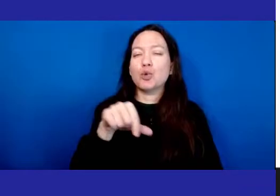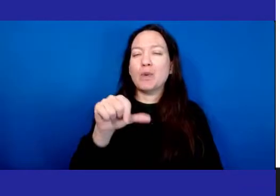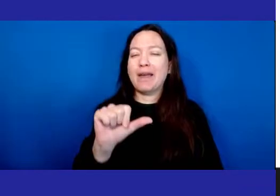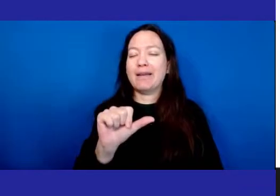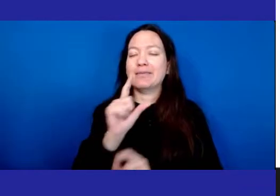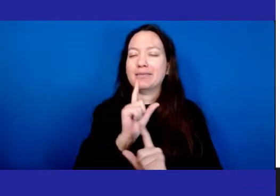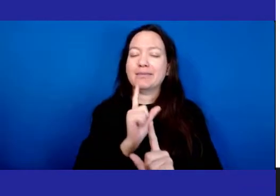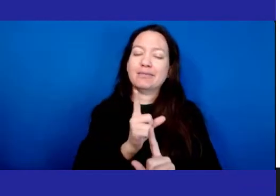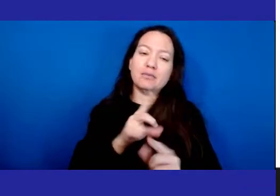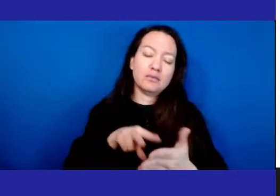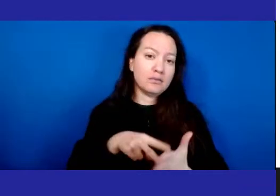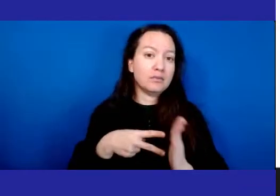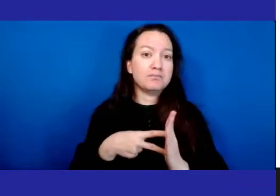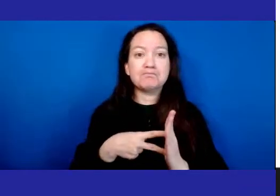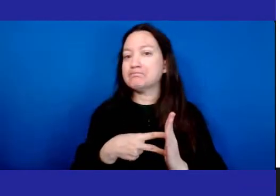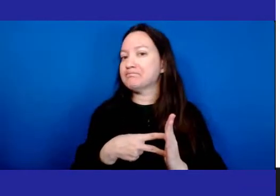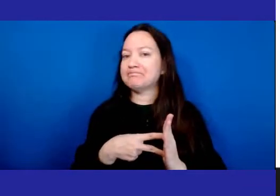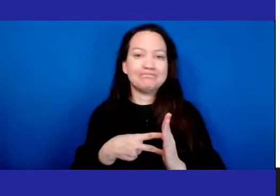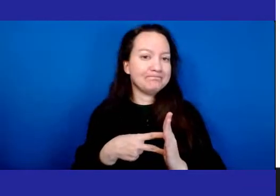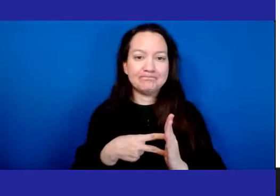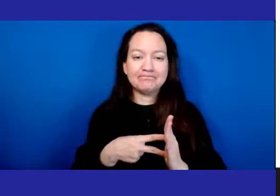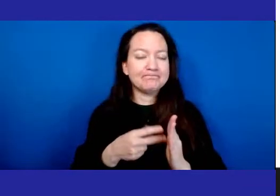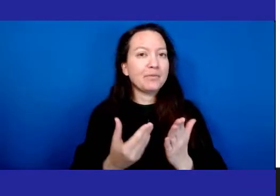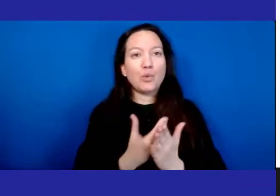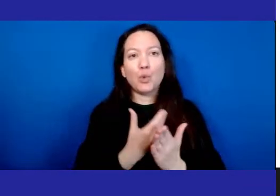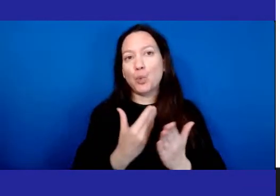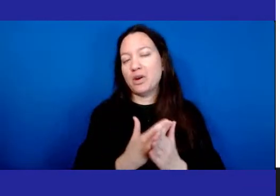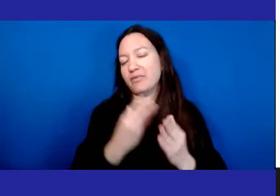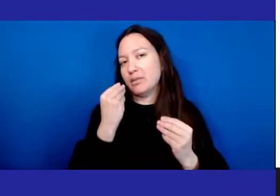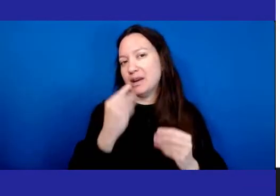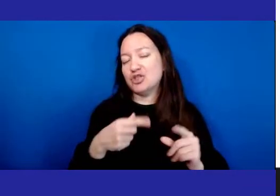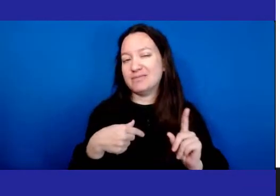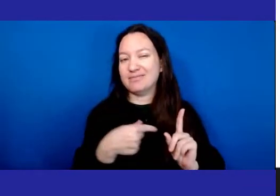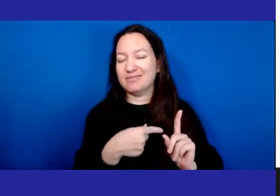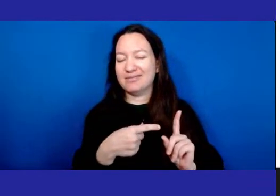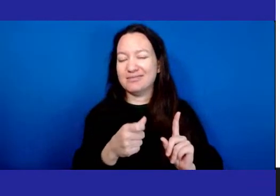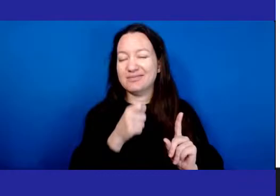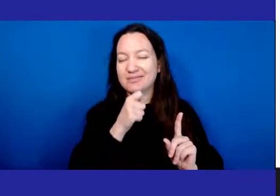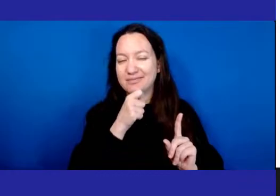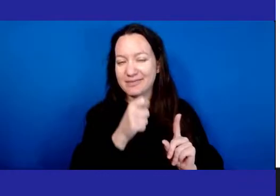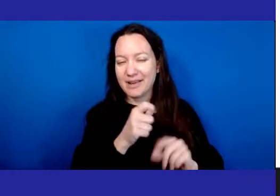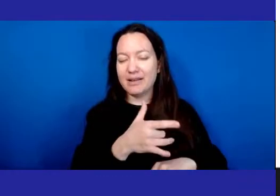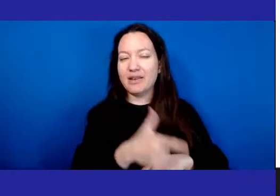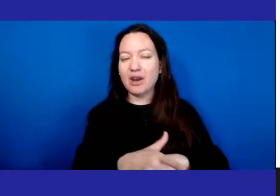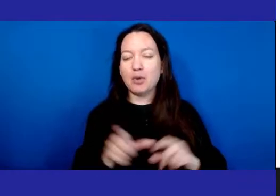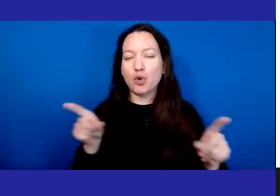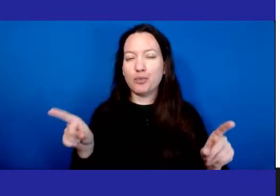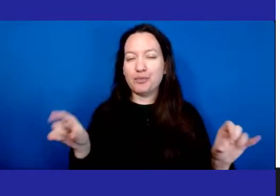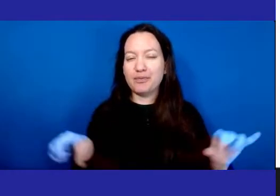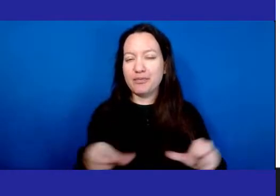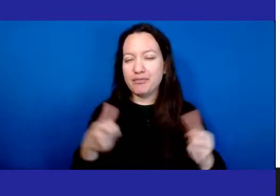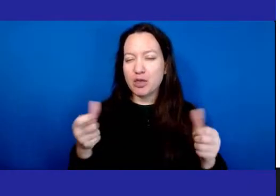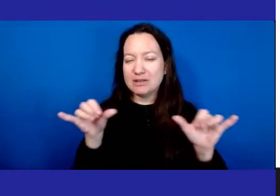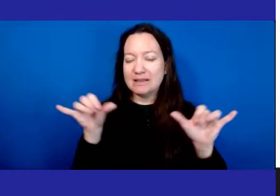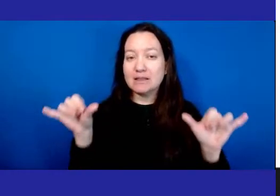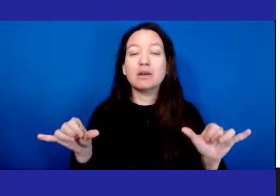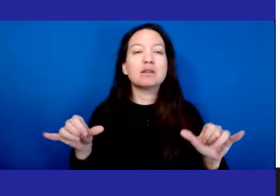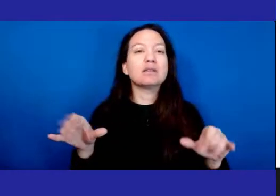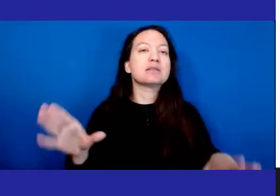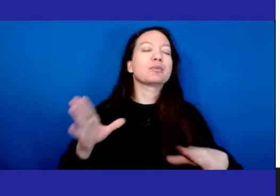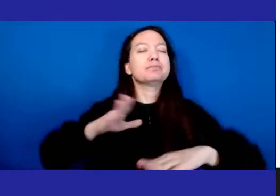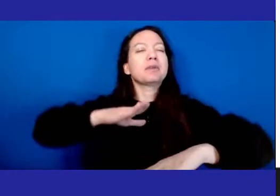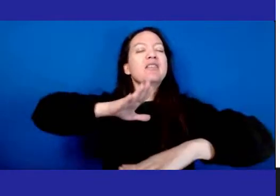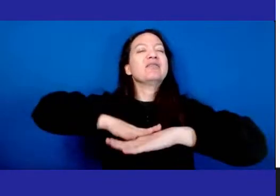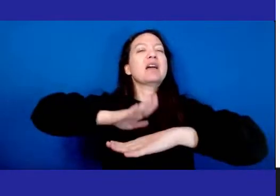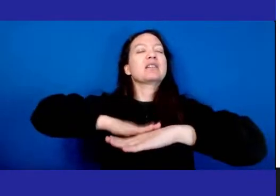mean, I don't think there's any new information here that's not available in those other systems. It is a flagging system,